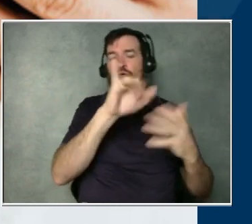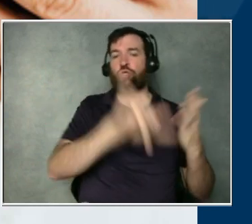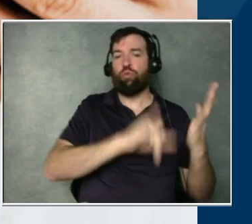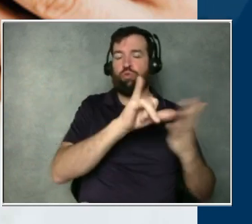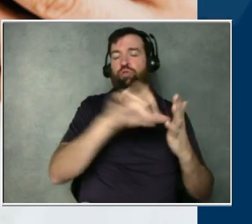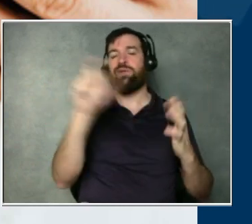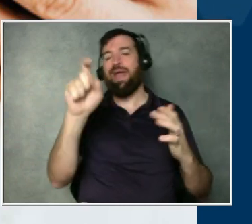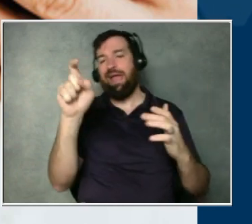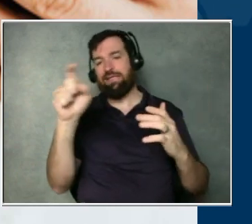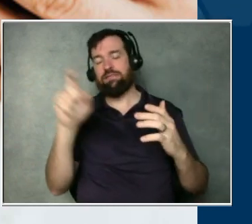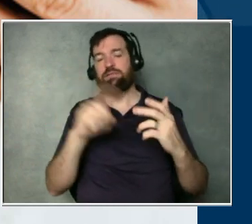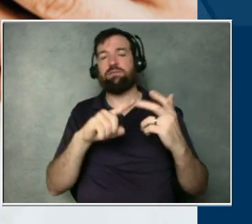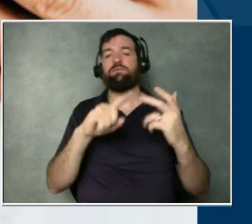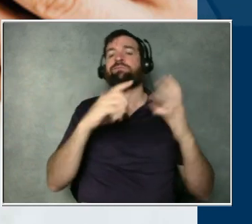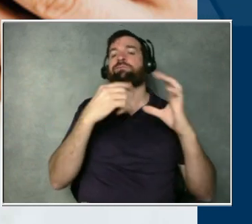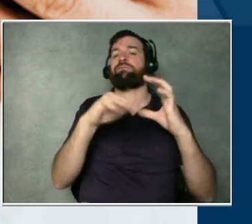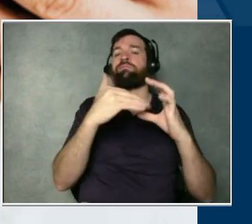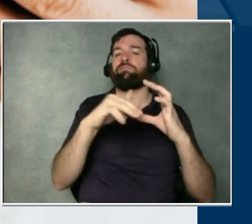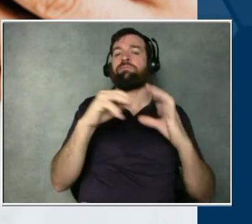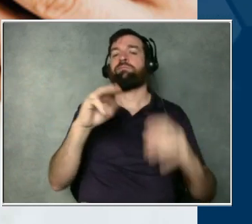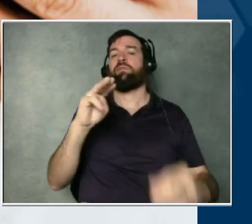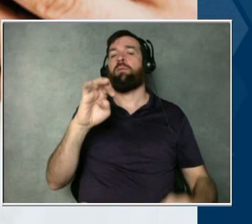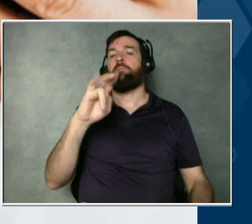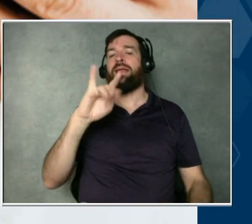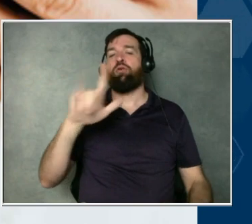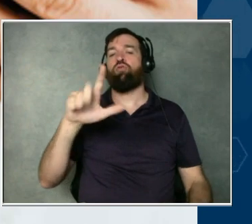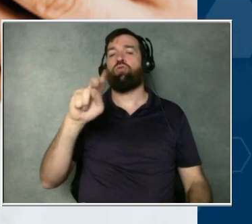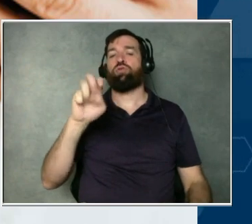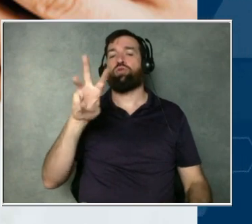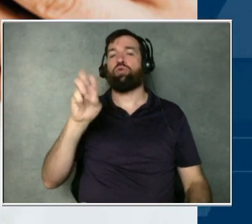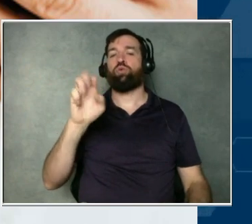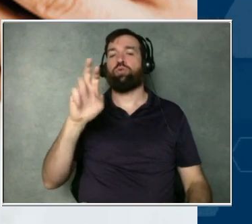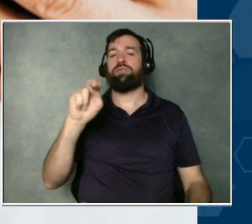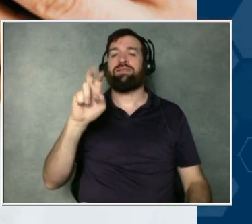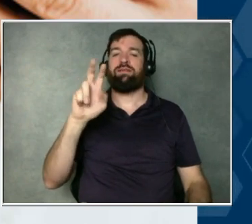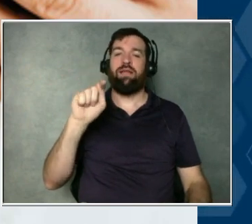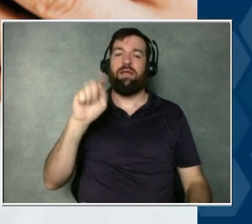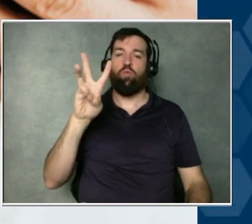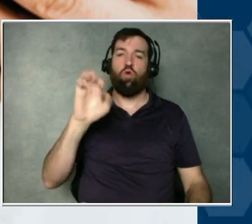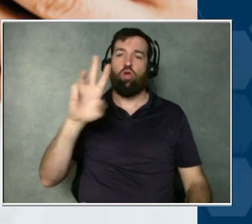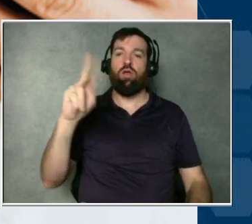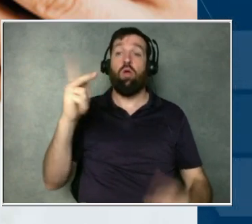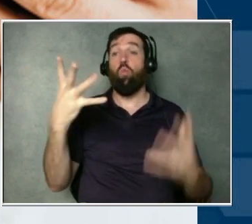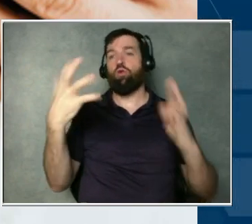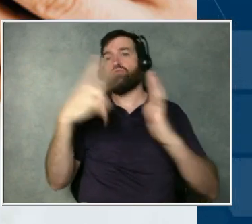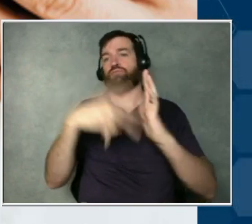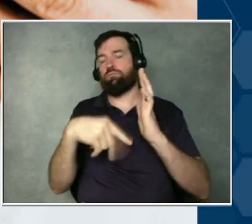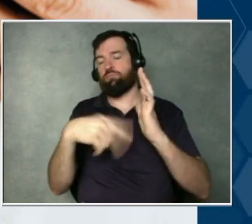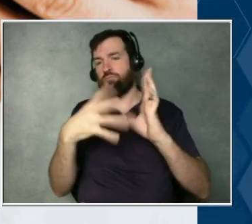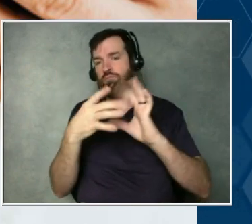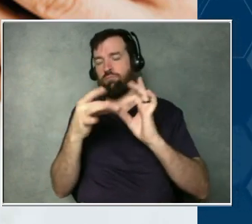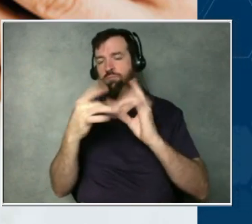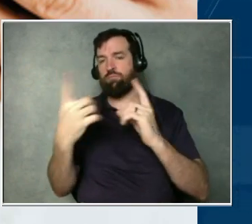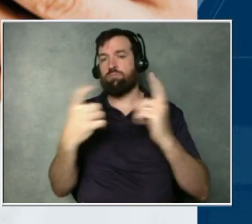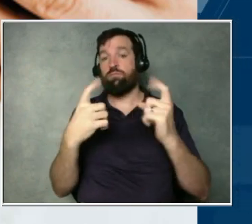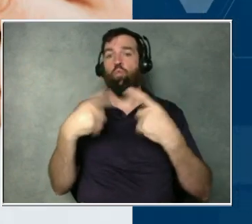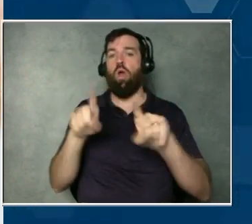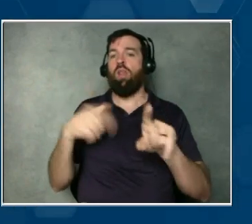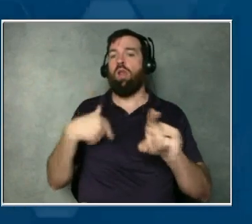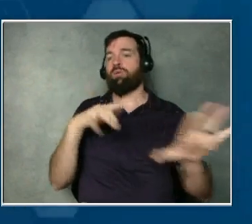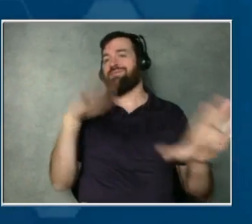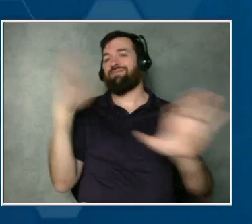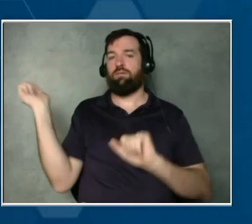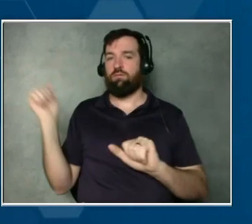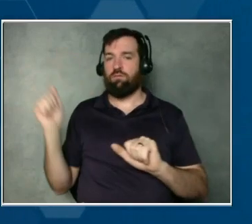and the Medical News Network email. And I want to read a question we got while I was out of town. Jason Cohen